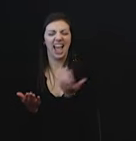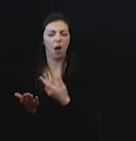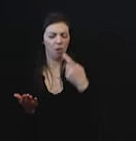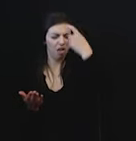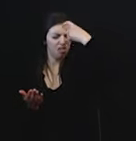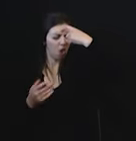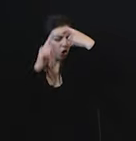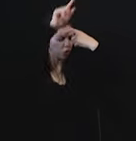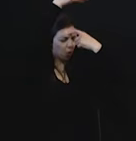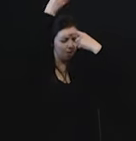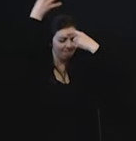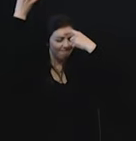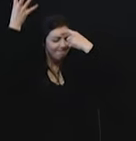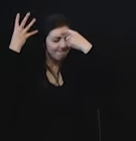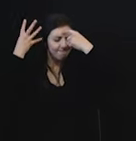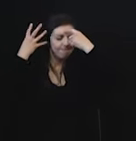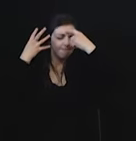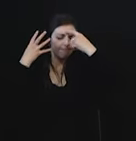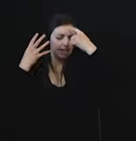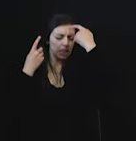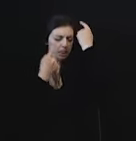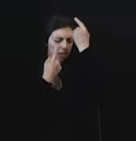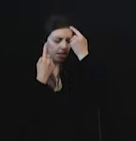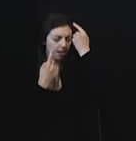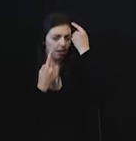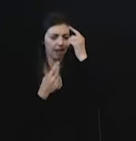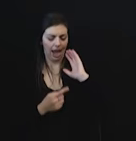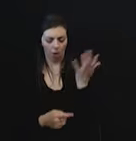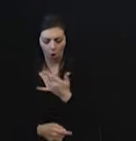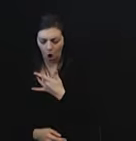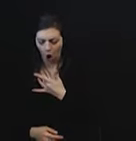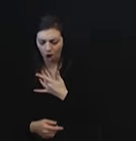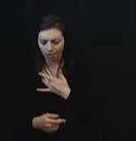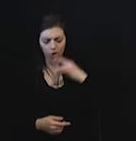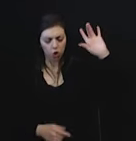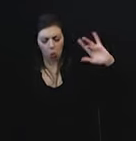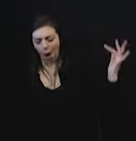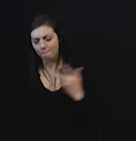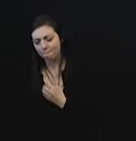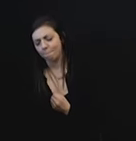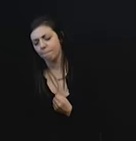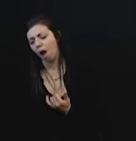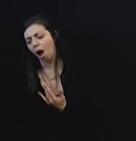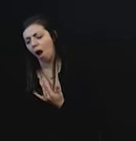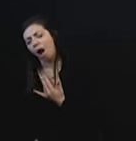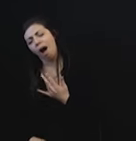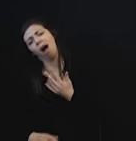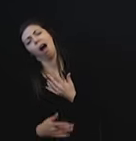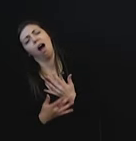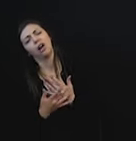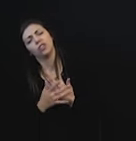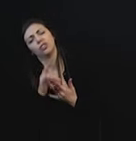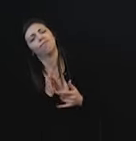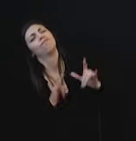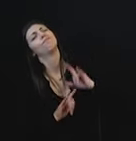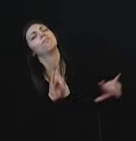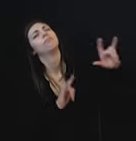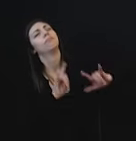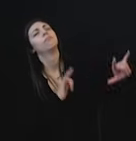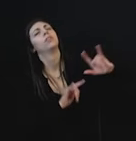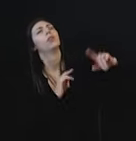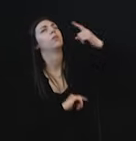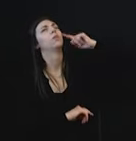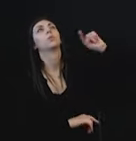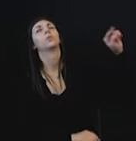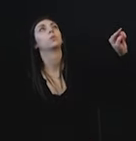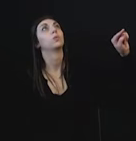through them. Take our hearts and set them on fire with love for you. Unless you